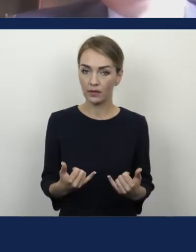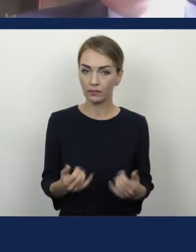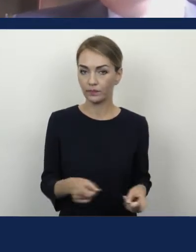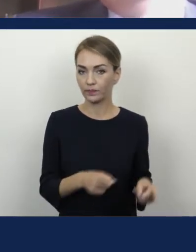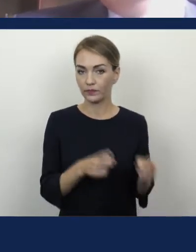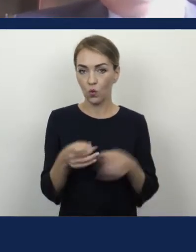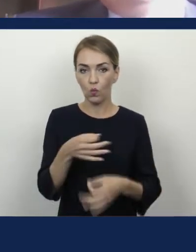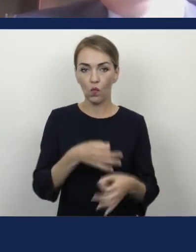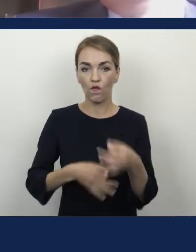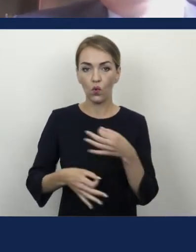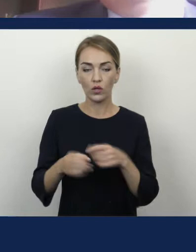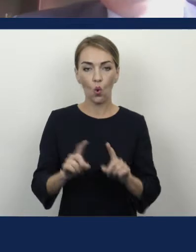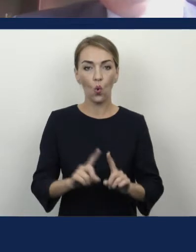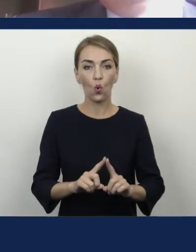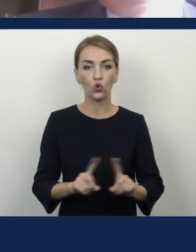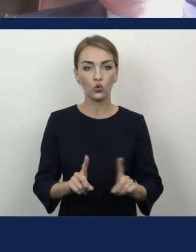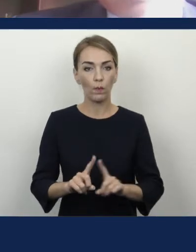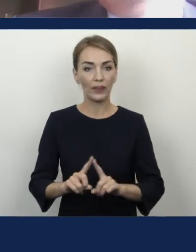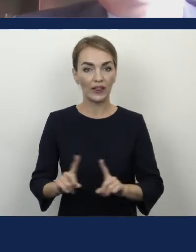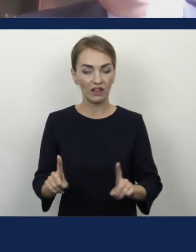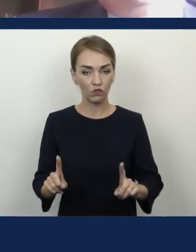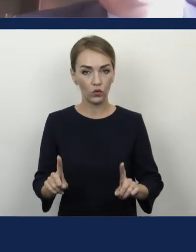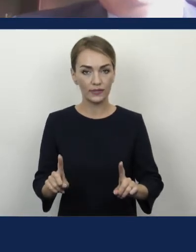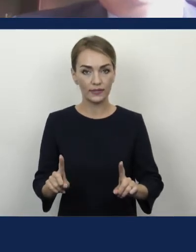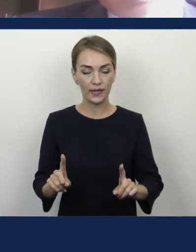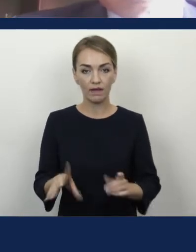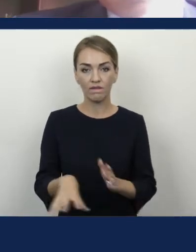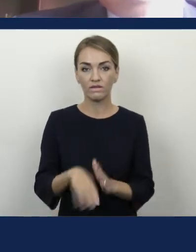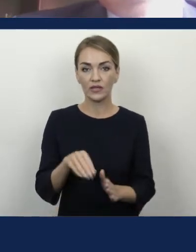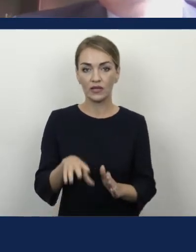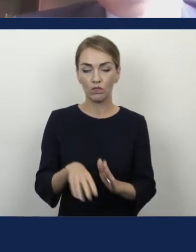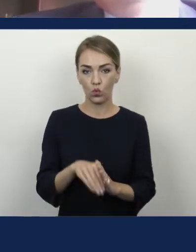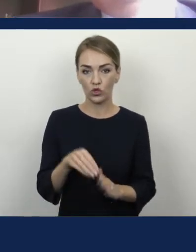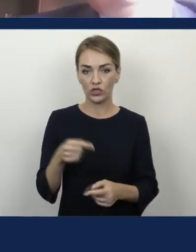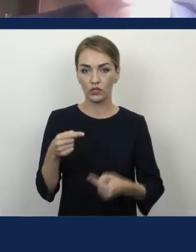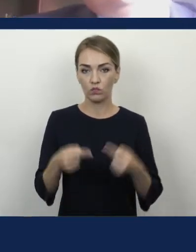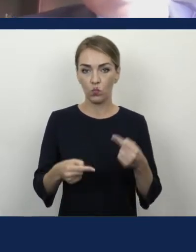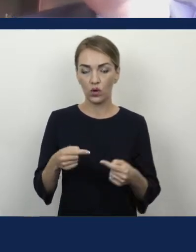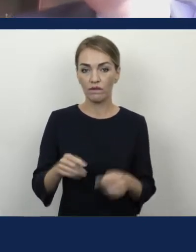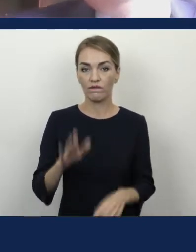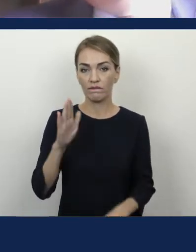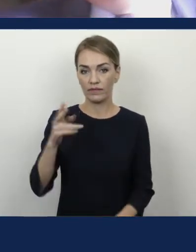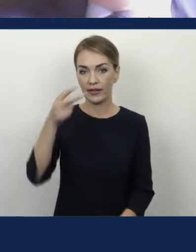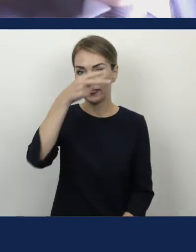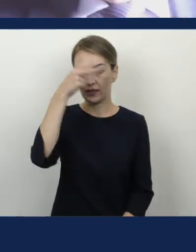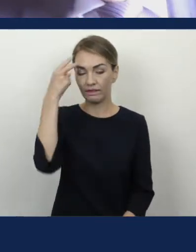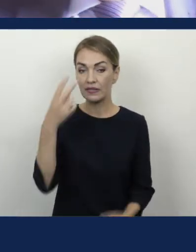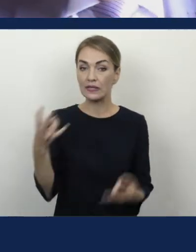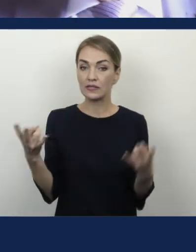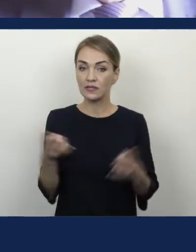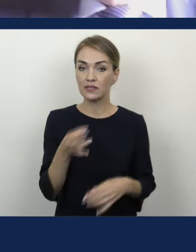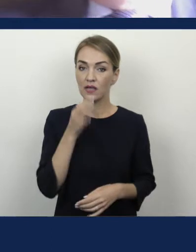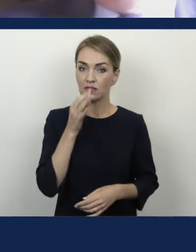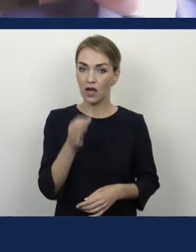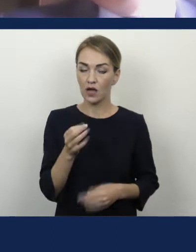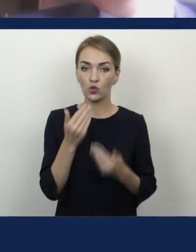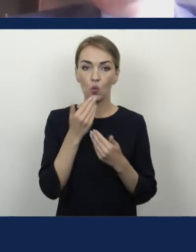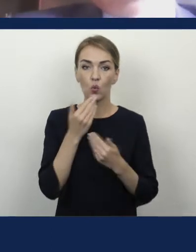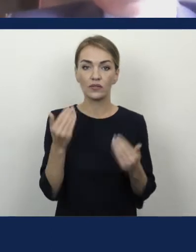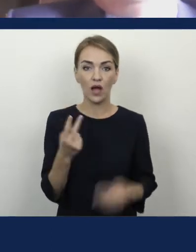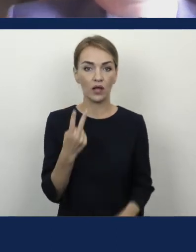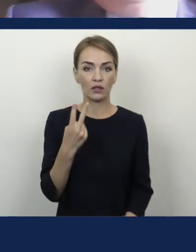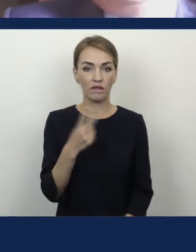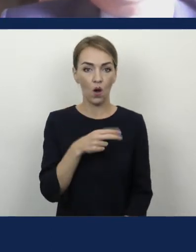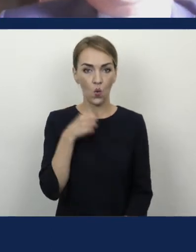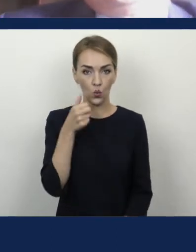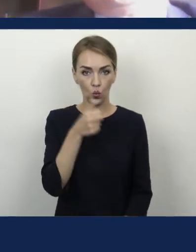particularities of electoral disputes in Lithuania, it should be noted that the past 2 years were abundant